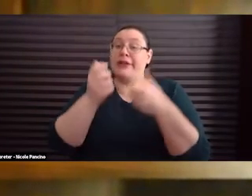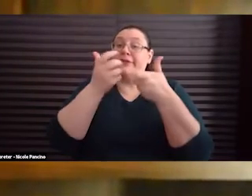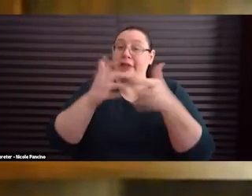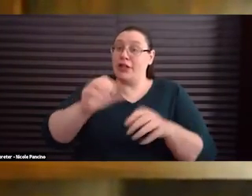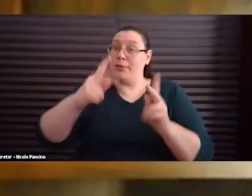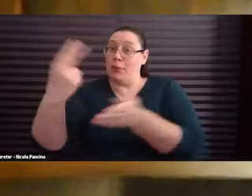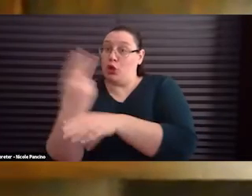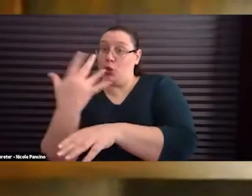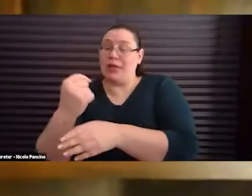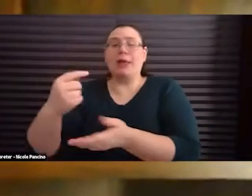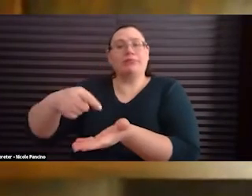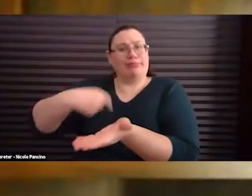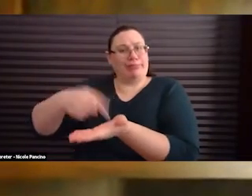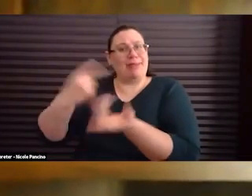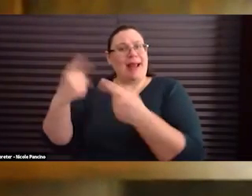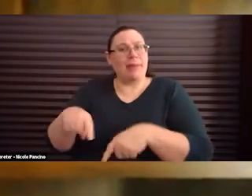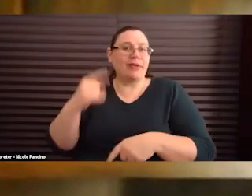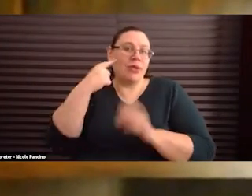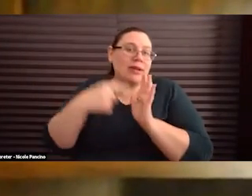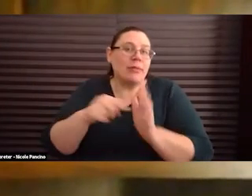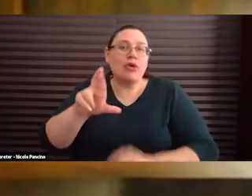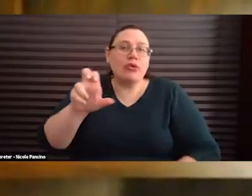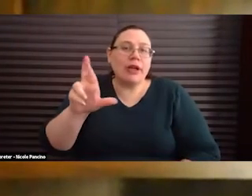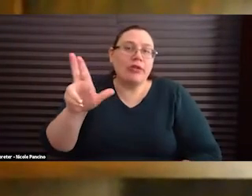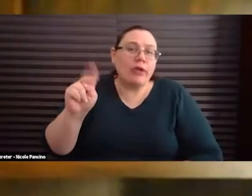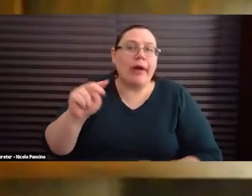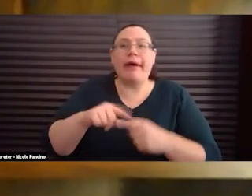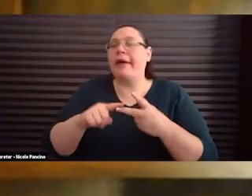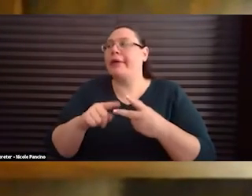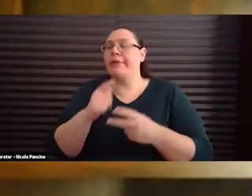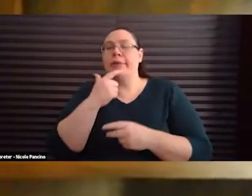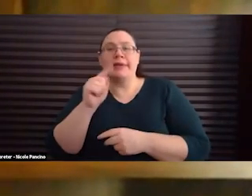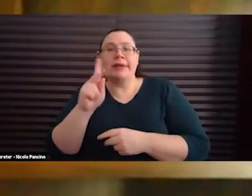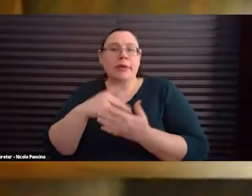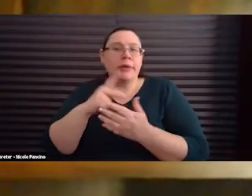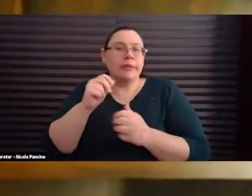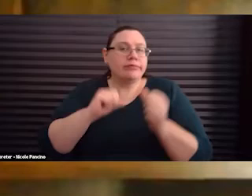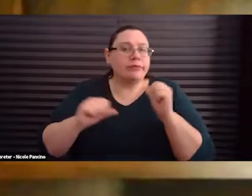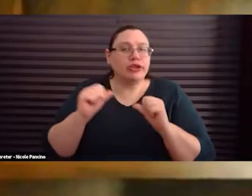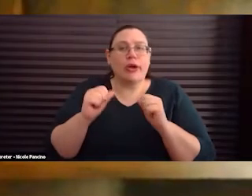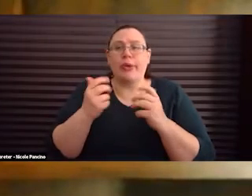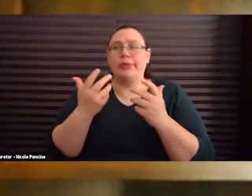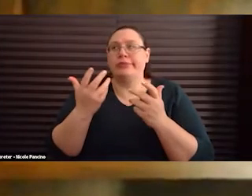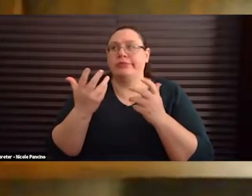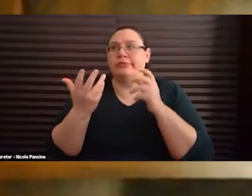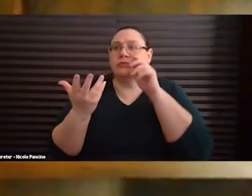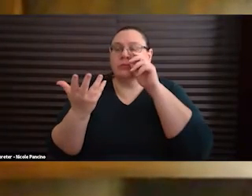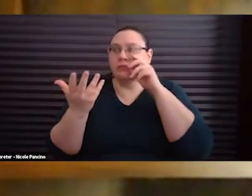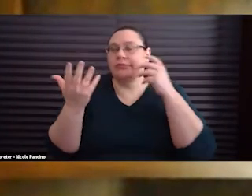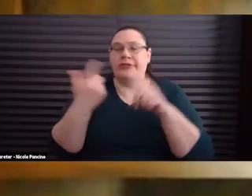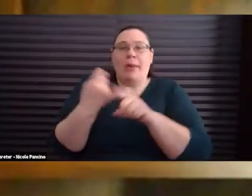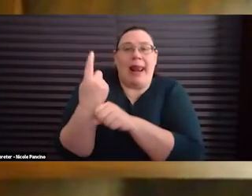So anytime you see a rerun or anytime you see a television show that showed last